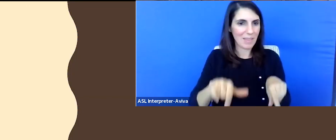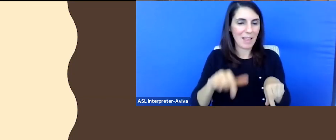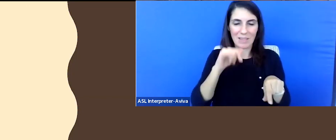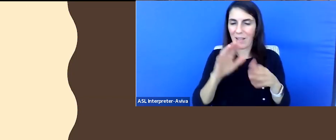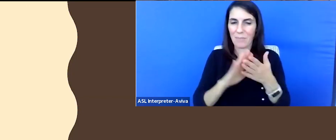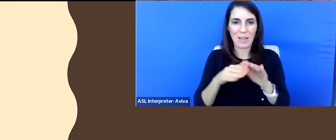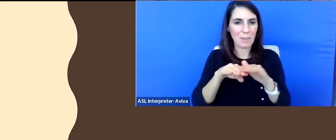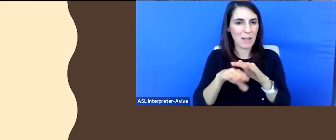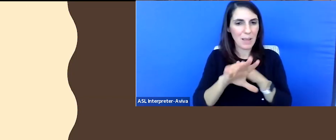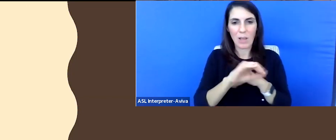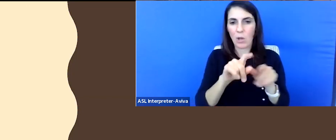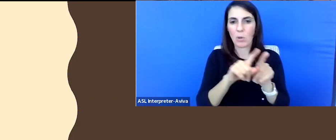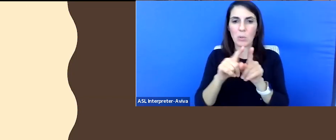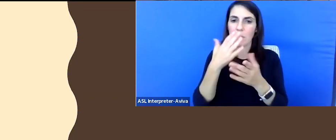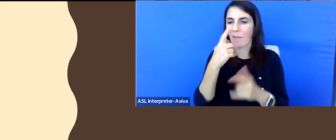CART